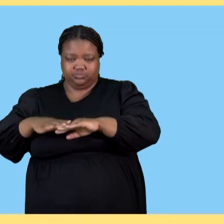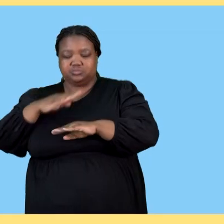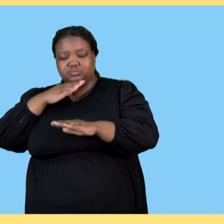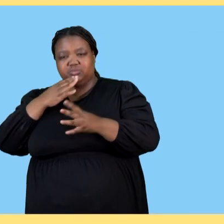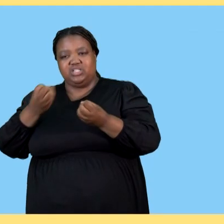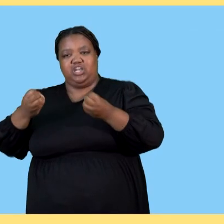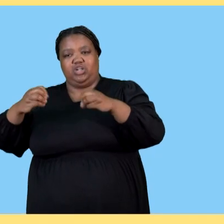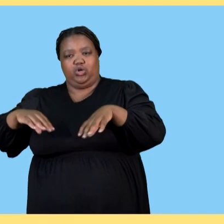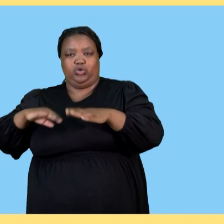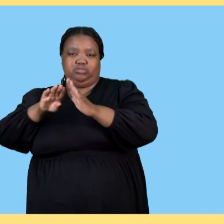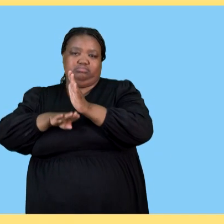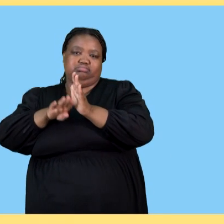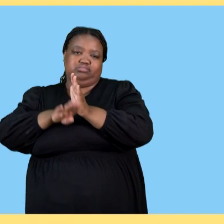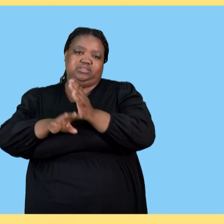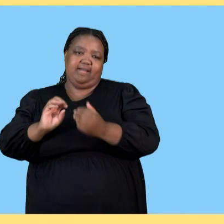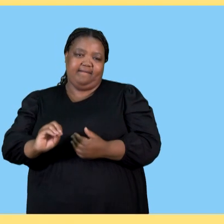deficit. All right.